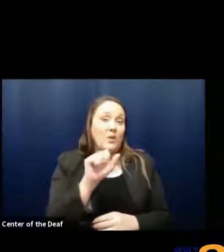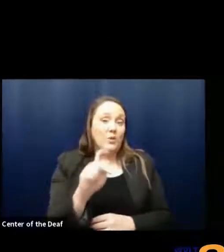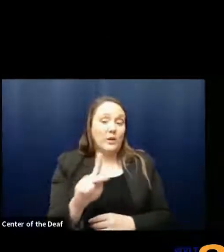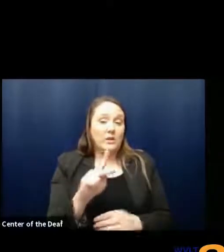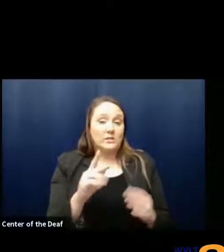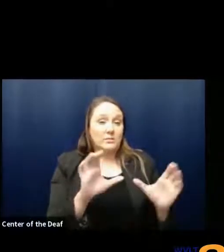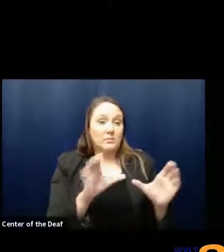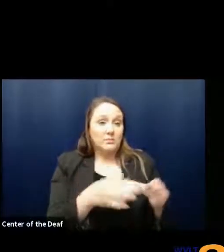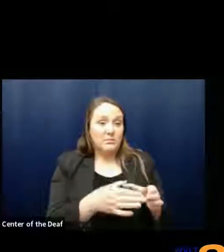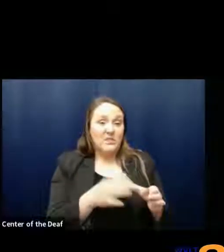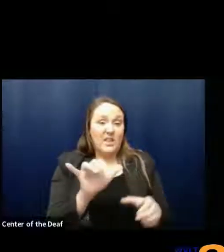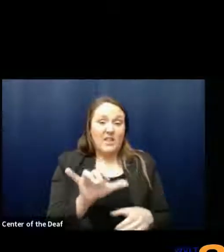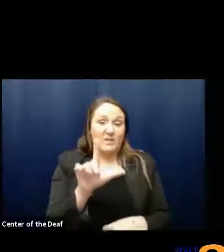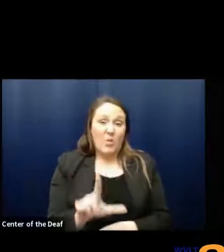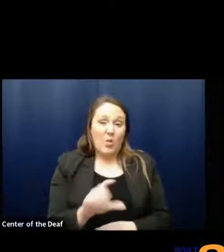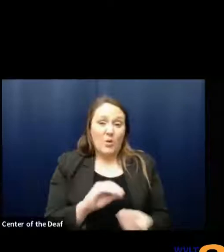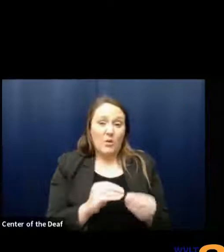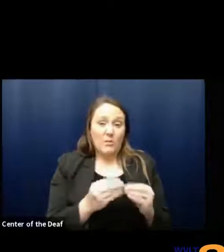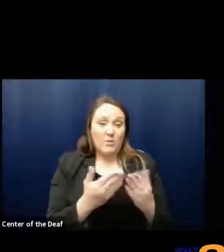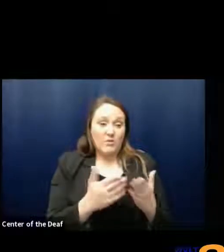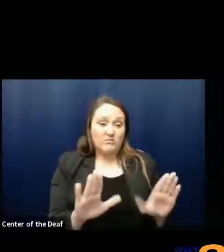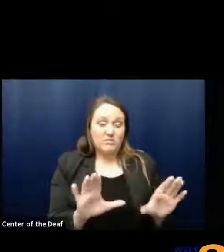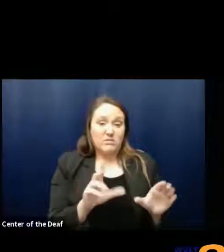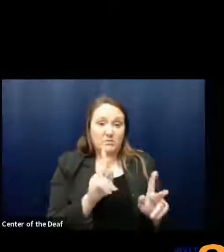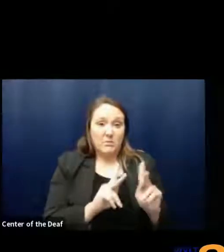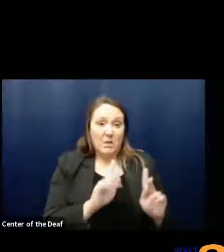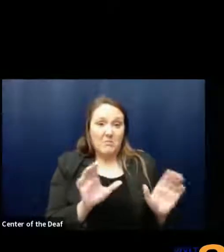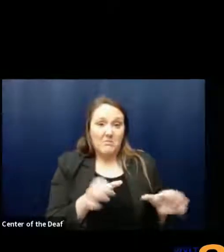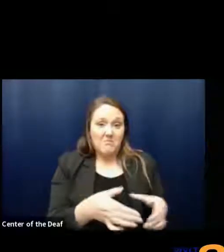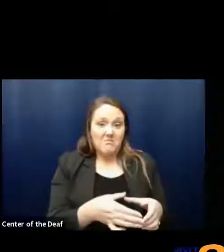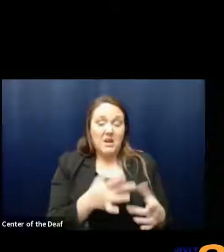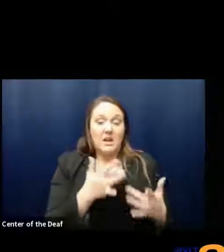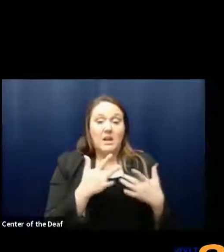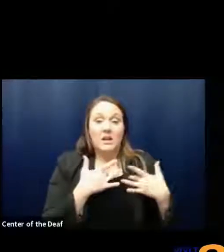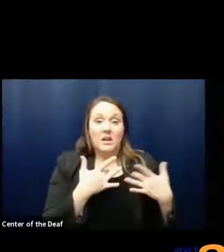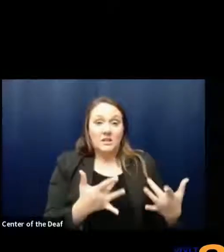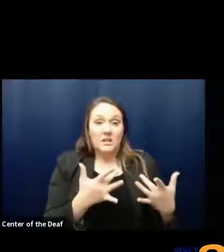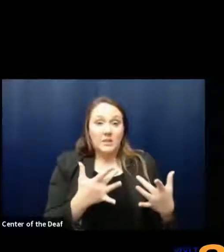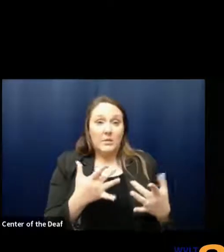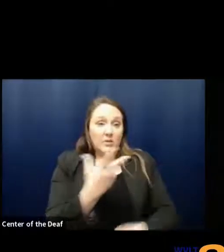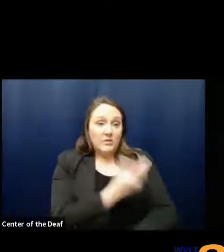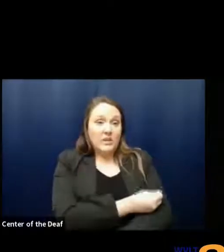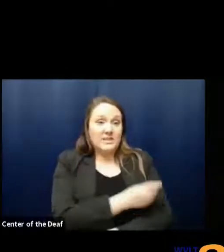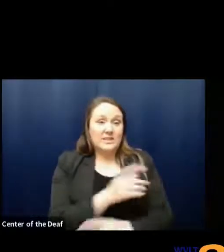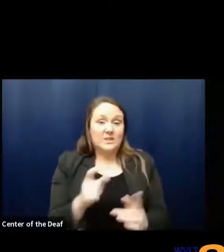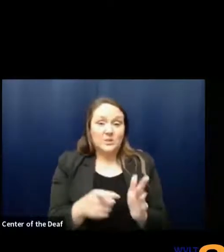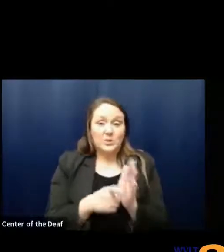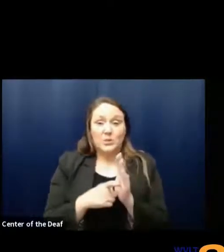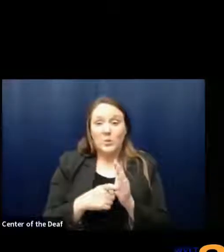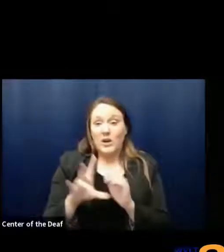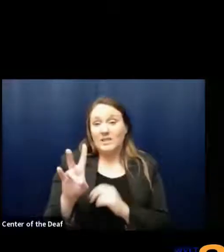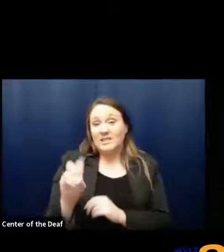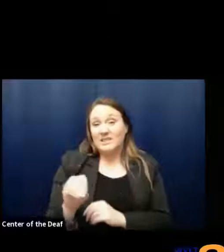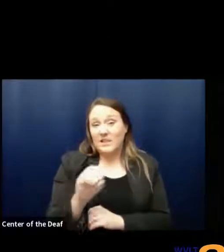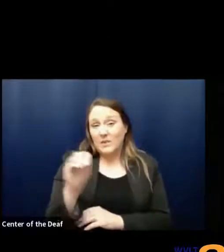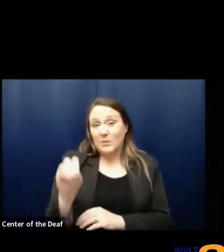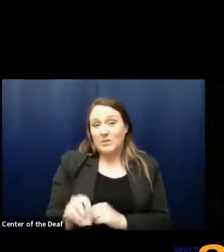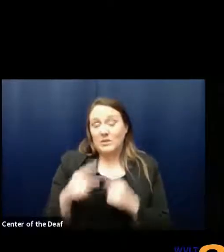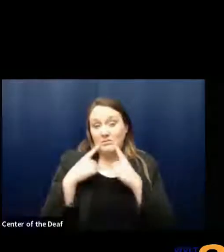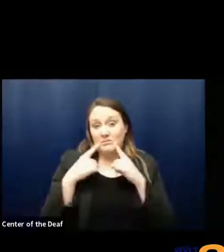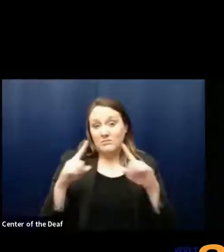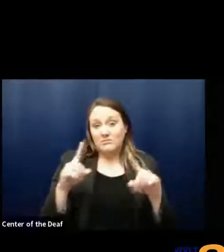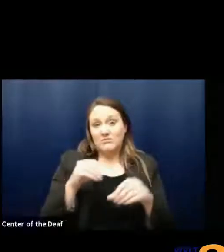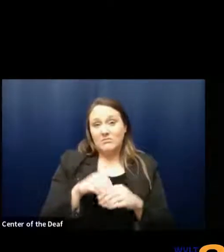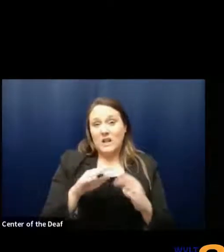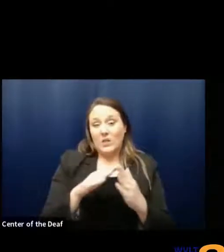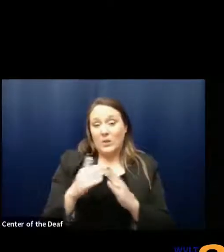in terms of overall population. Typical vaccines require about 70% vaccination rate to be effective across a community.